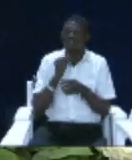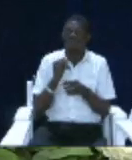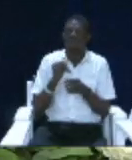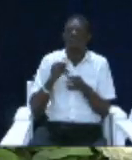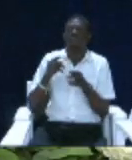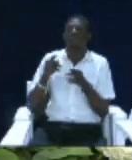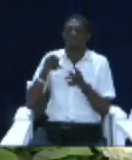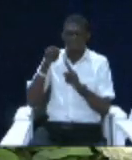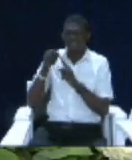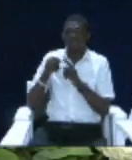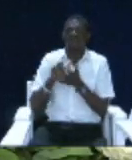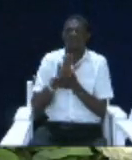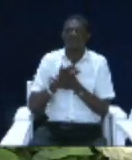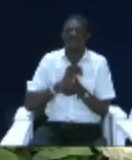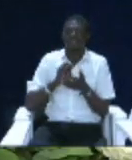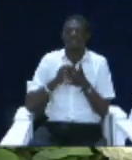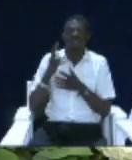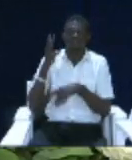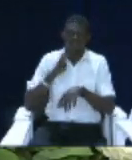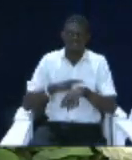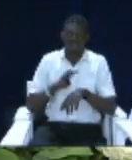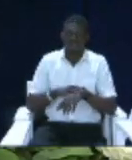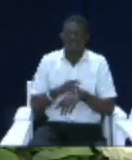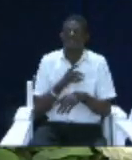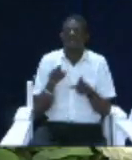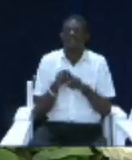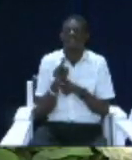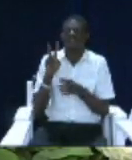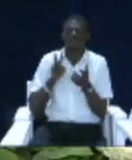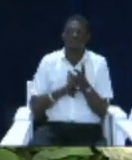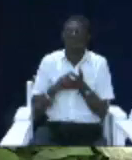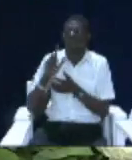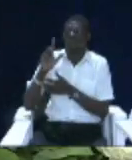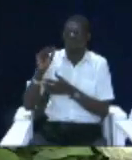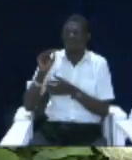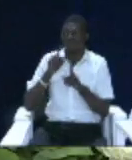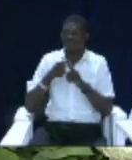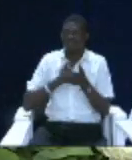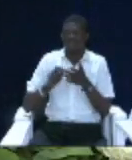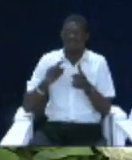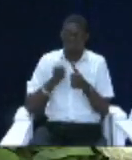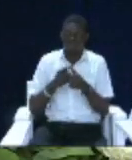paper. I wrote it 4 times. As at 2020, when I wrote it,